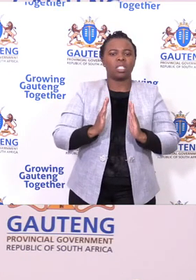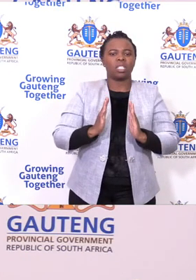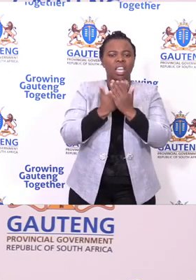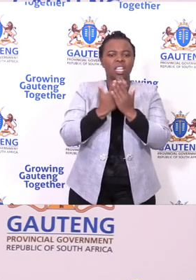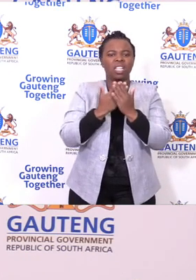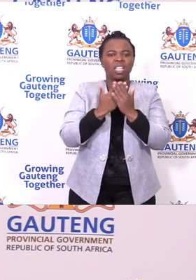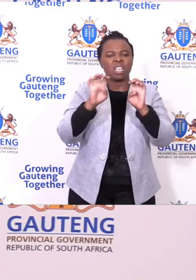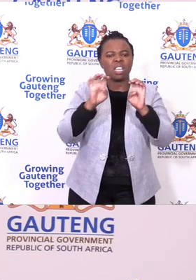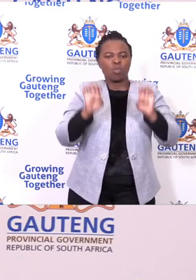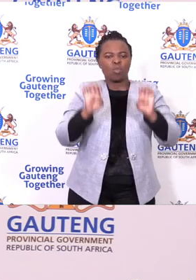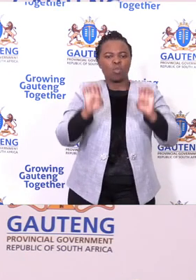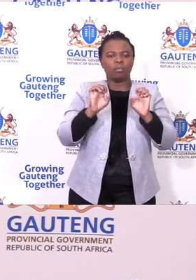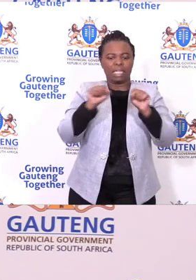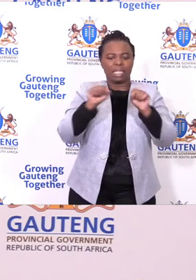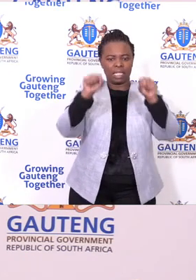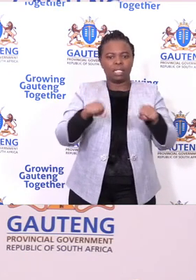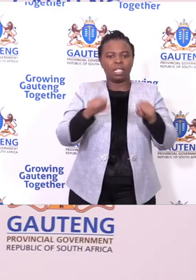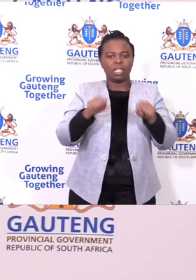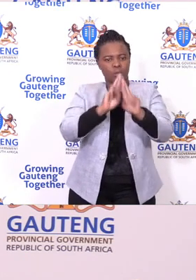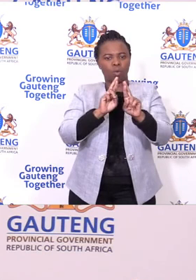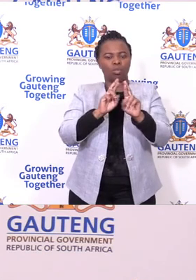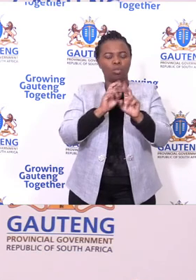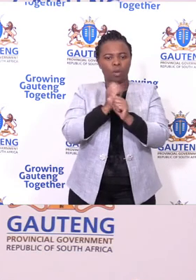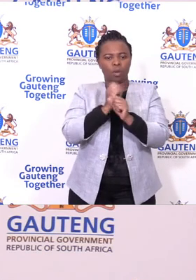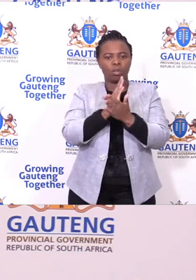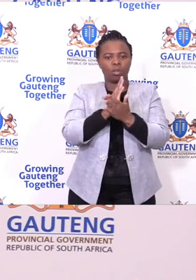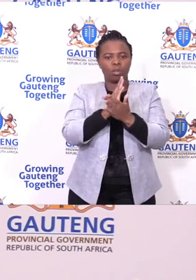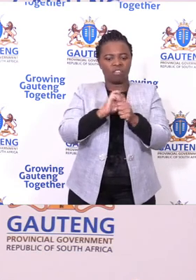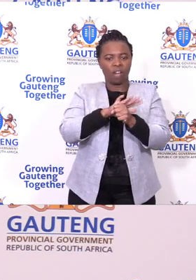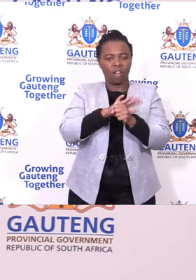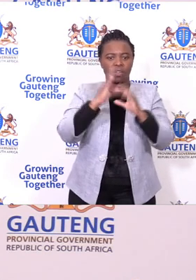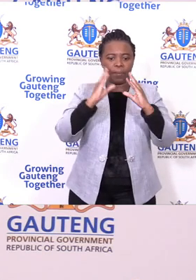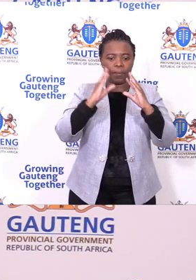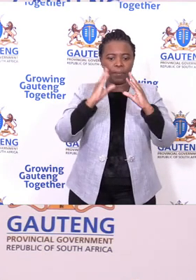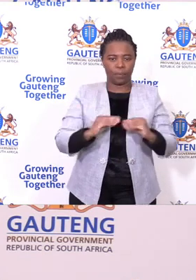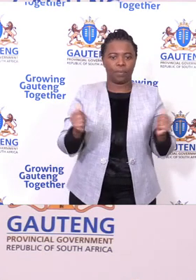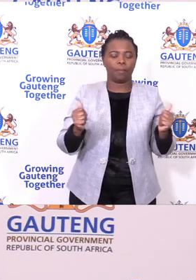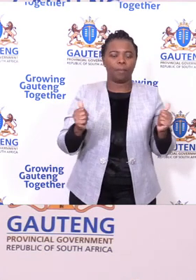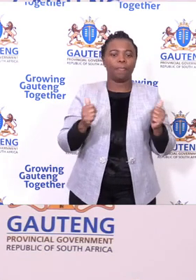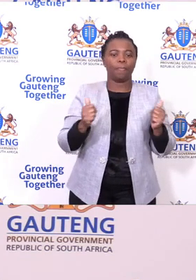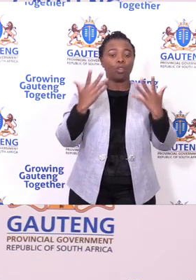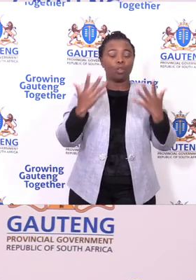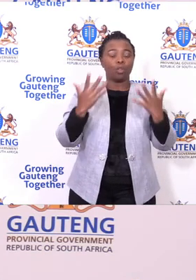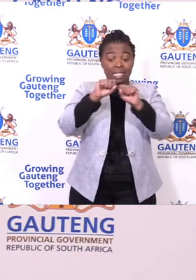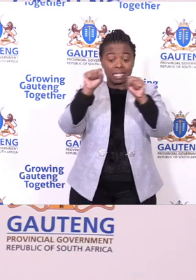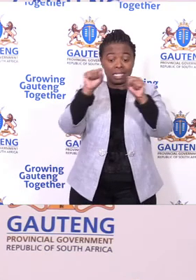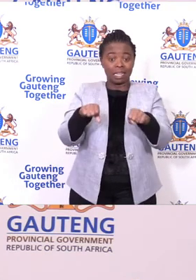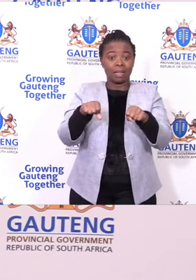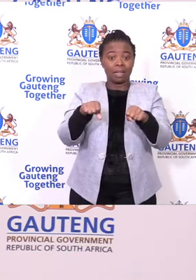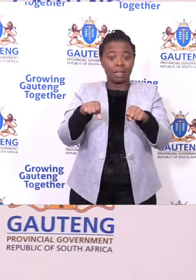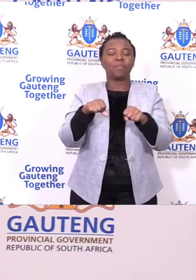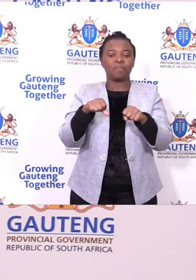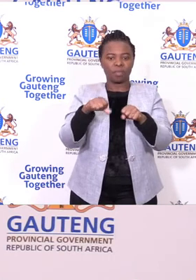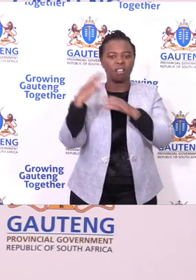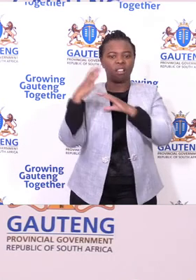system response to neutralize the virus. The system won't be overwhelmed because we still have the statistics